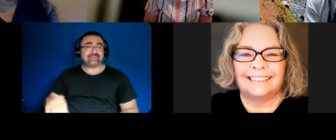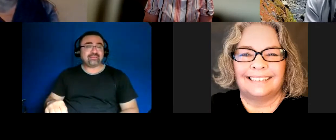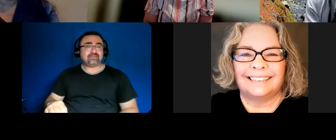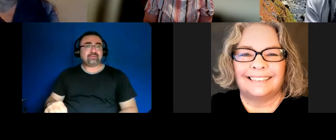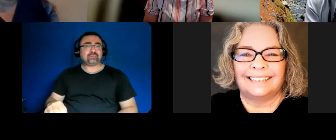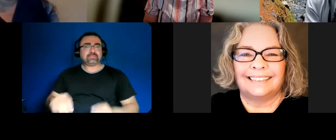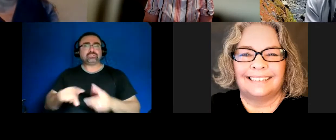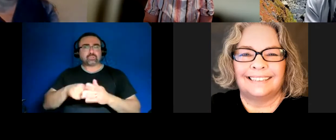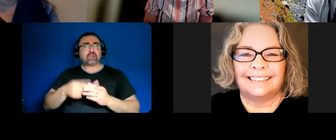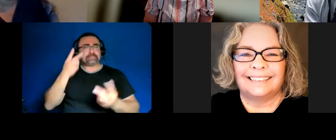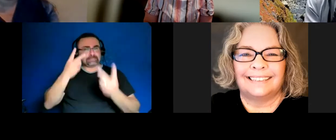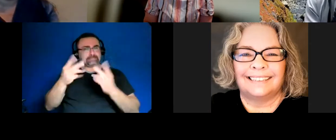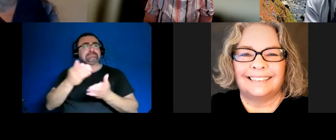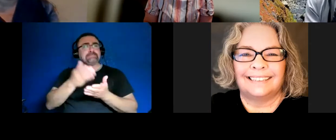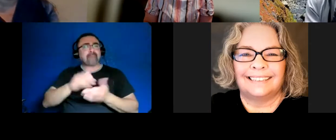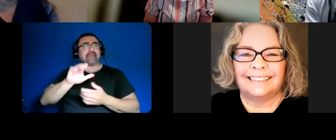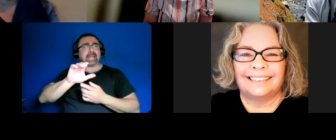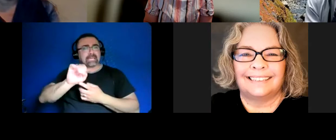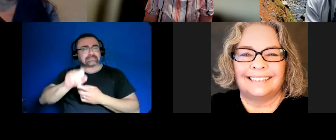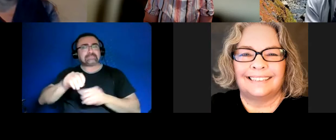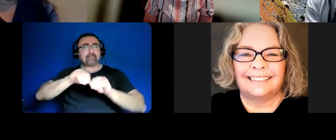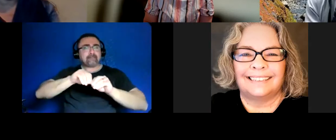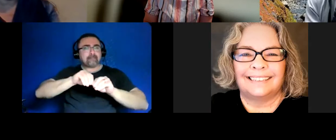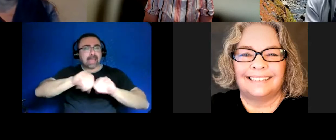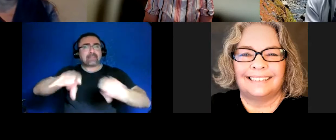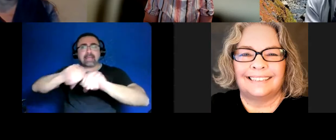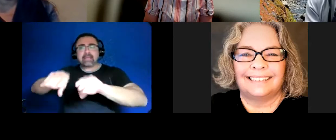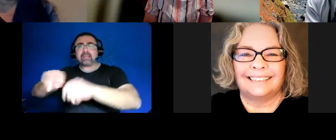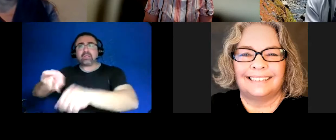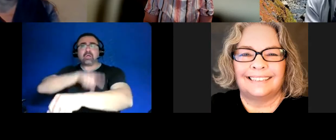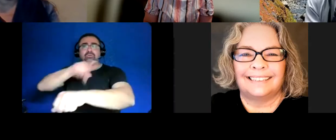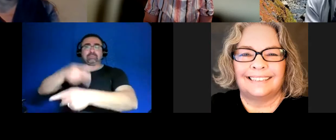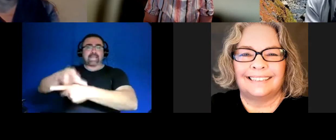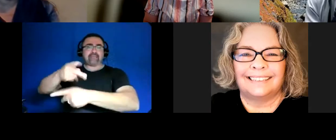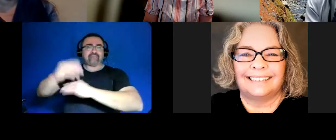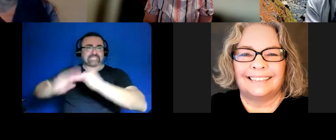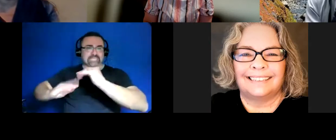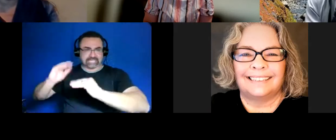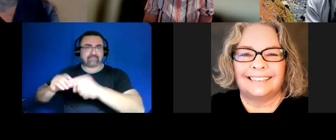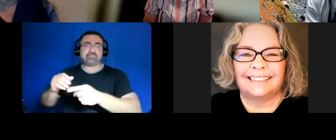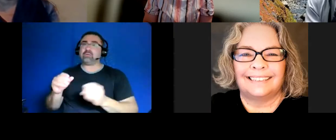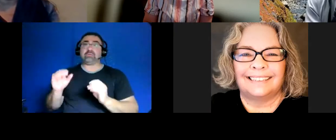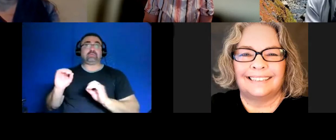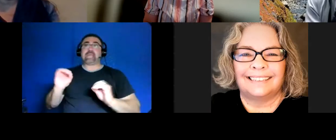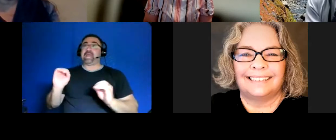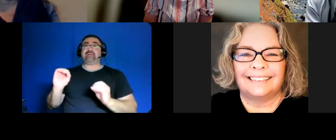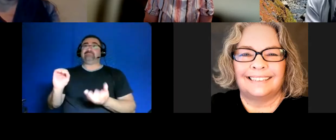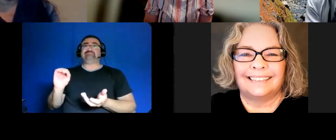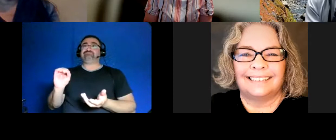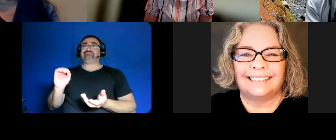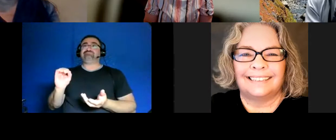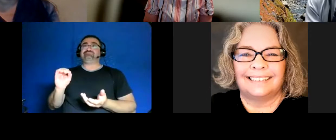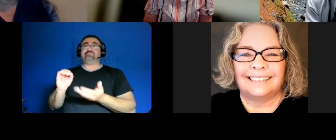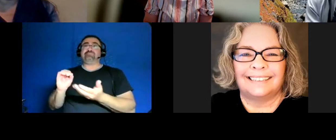started seeing some cases and some outbreaks in long-term care facilities, but they're nowhere close to